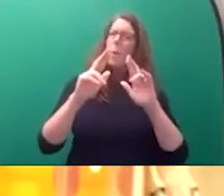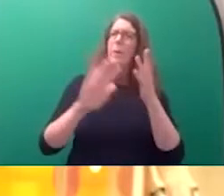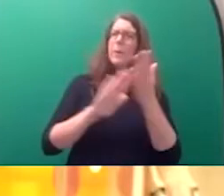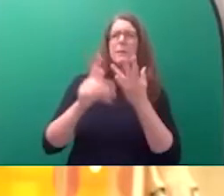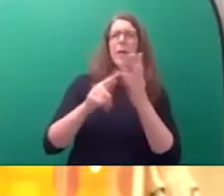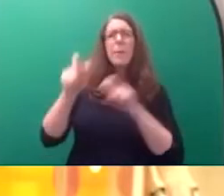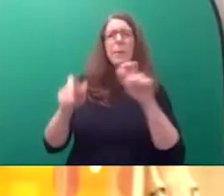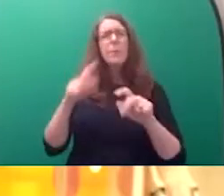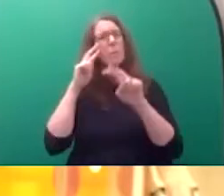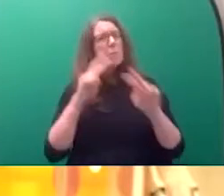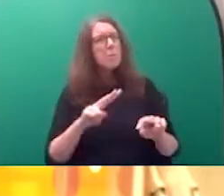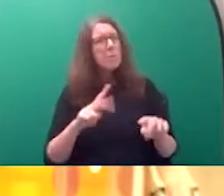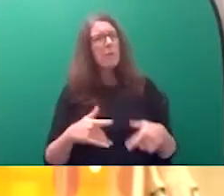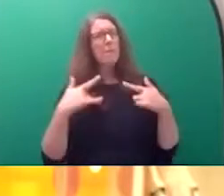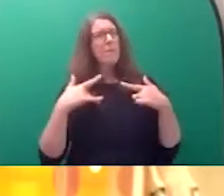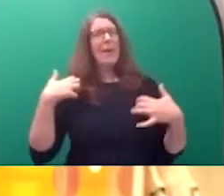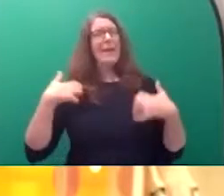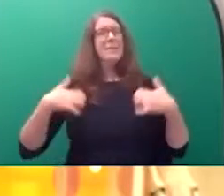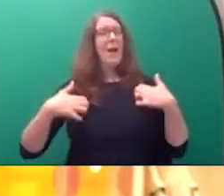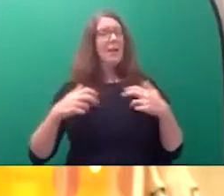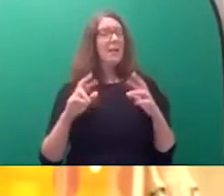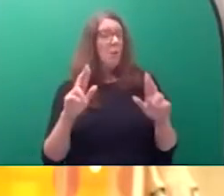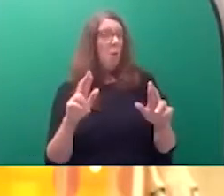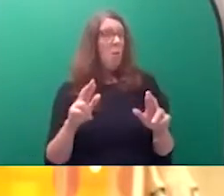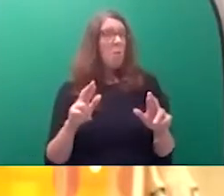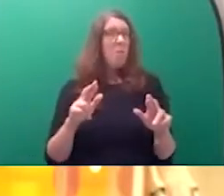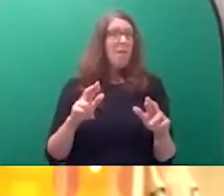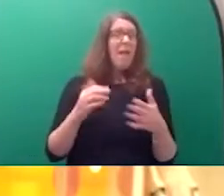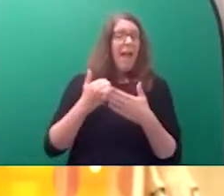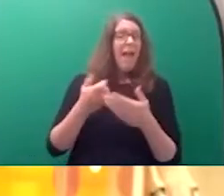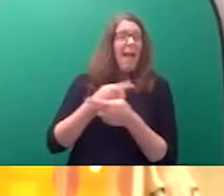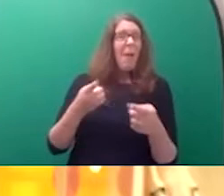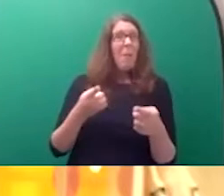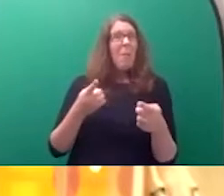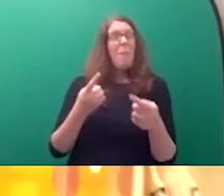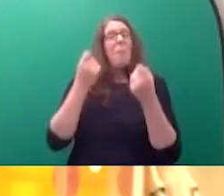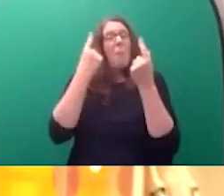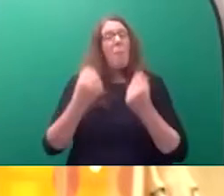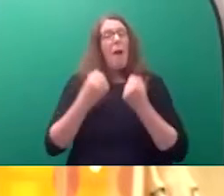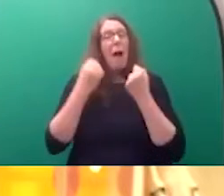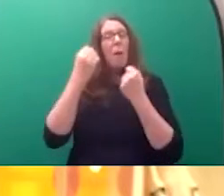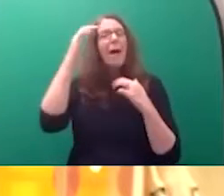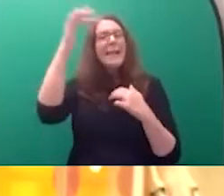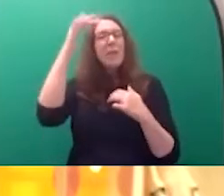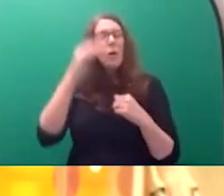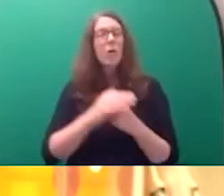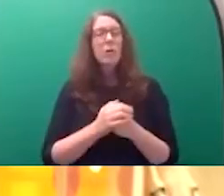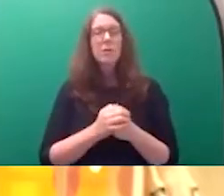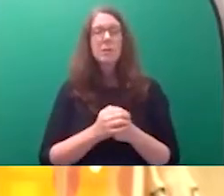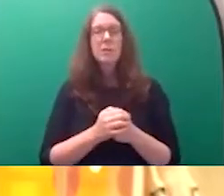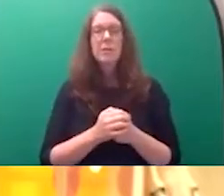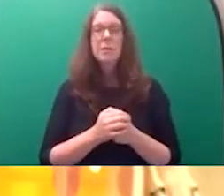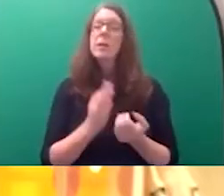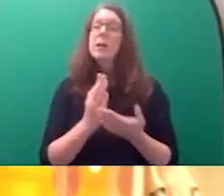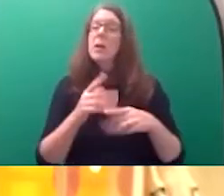about our work in a kind of particular way. And I think it's what we've always tried to do in this is a